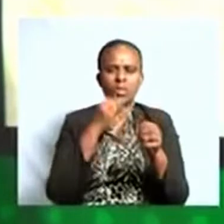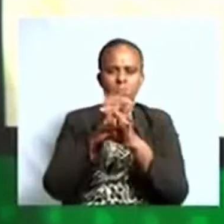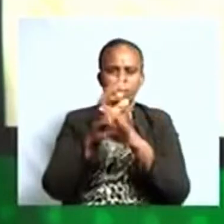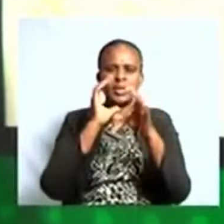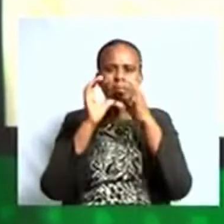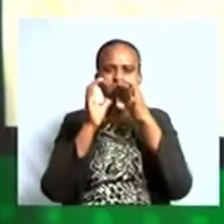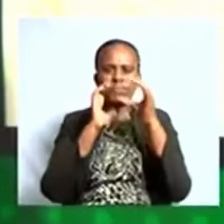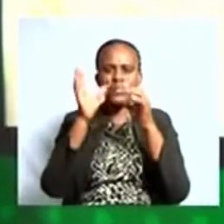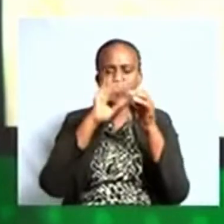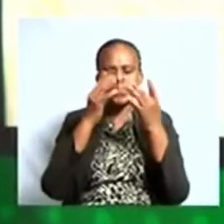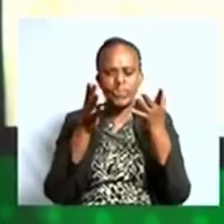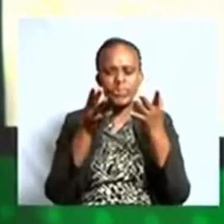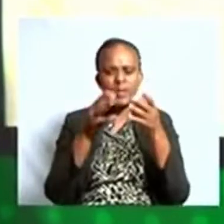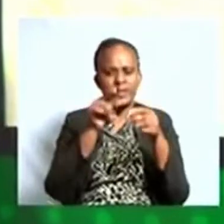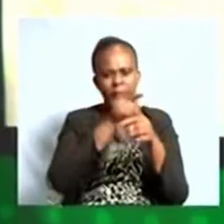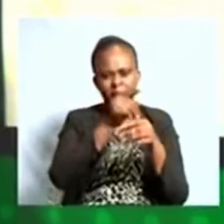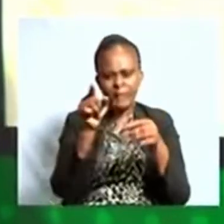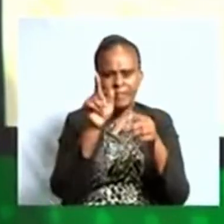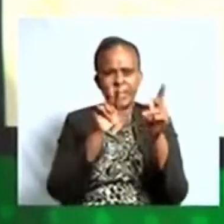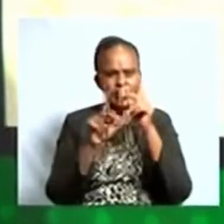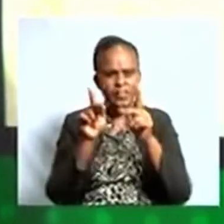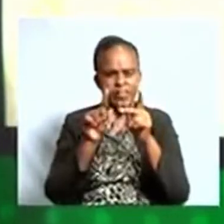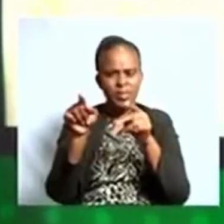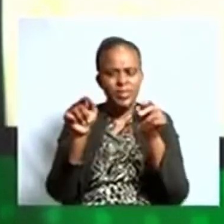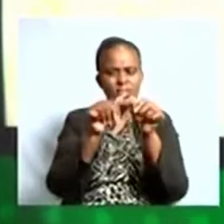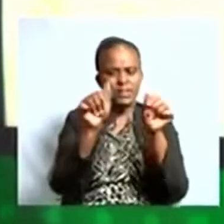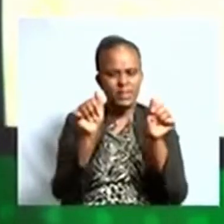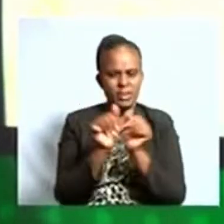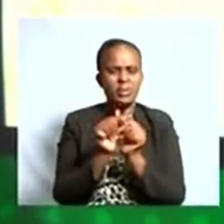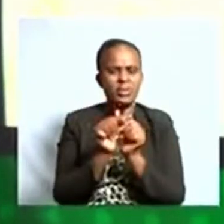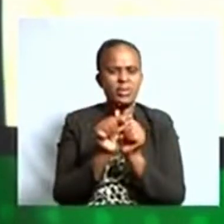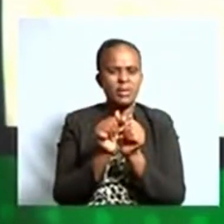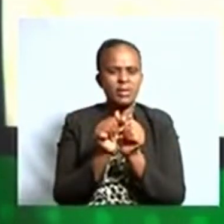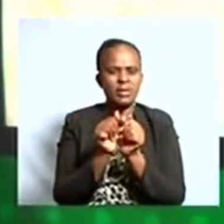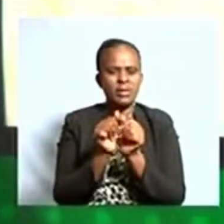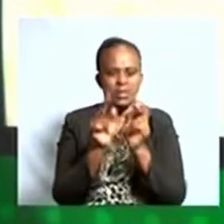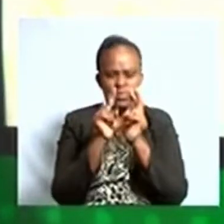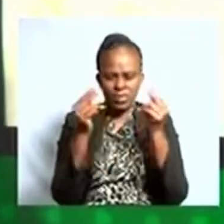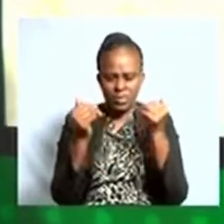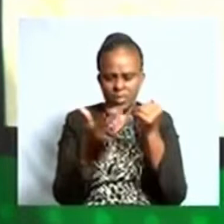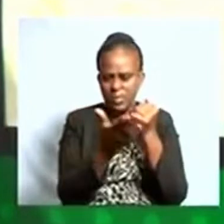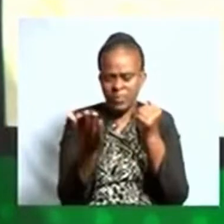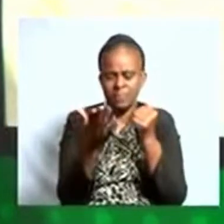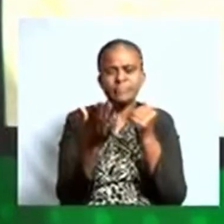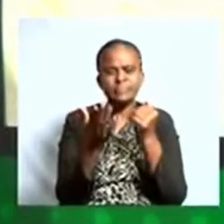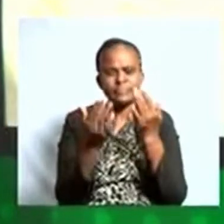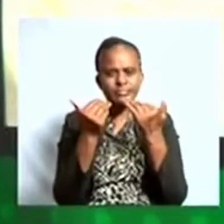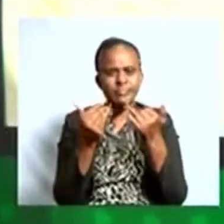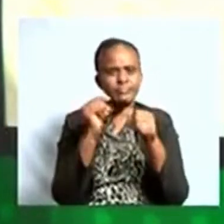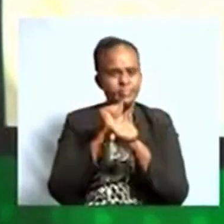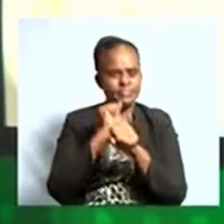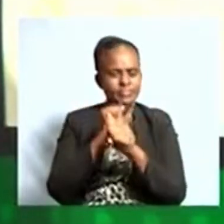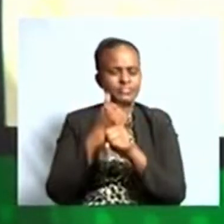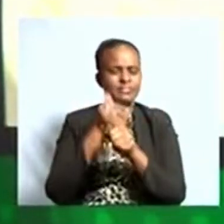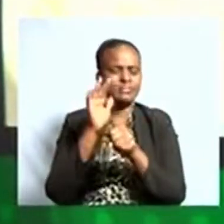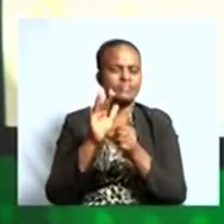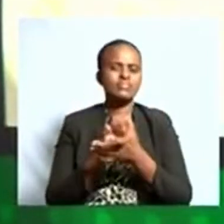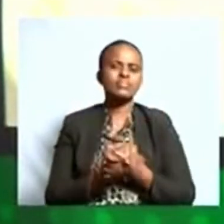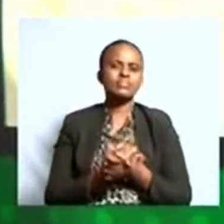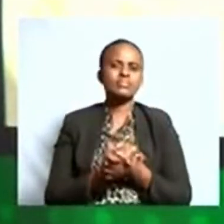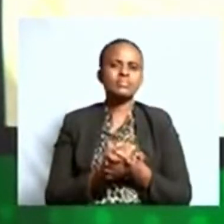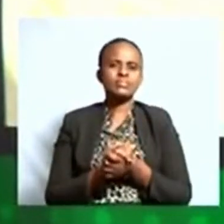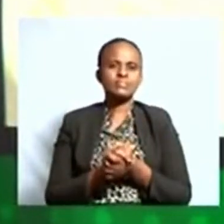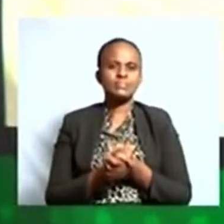communicated to the residents of that area. So the potholes are being worked on.